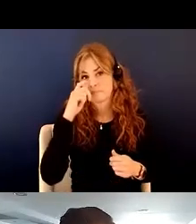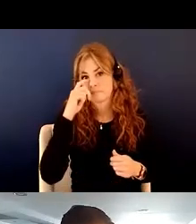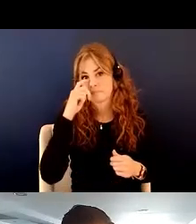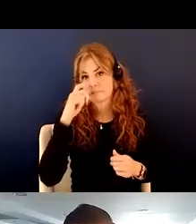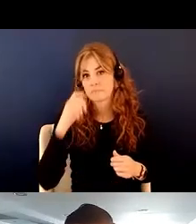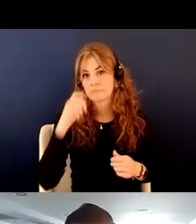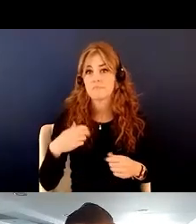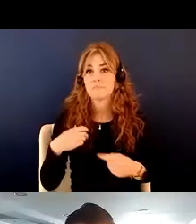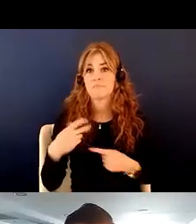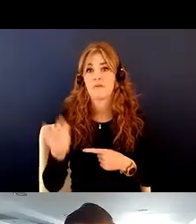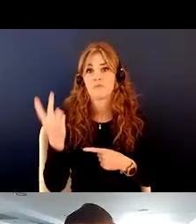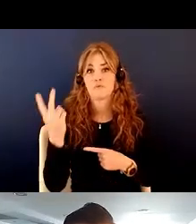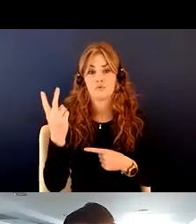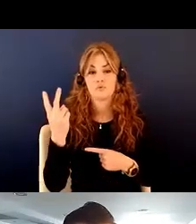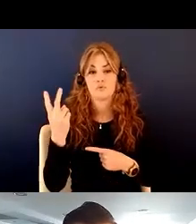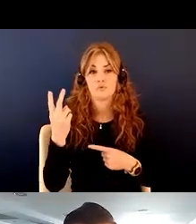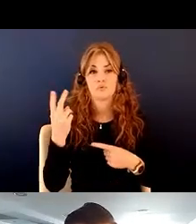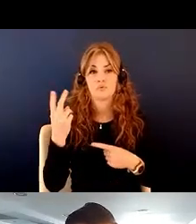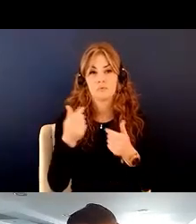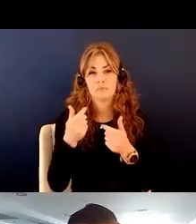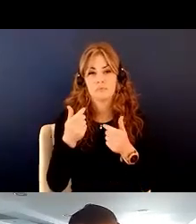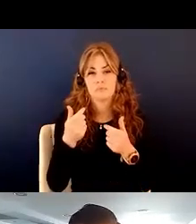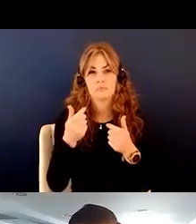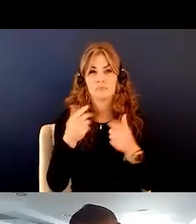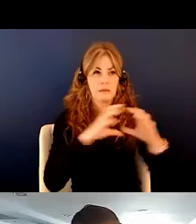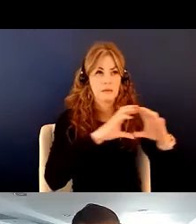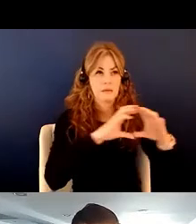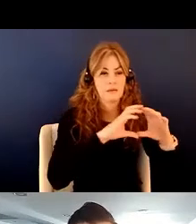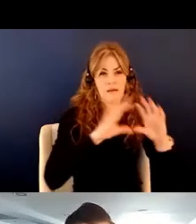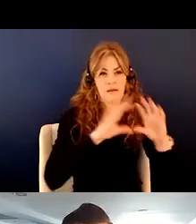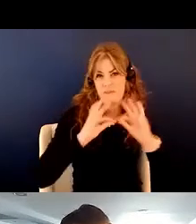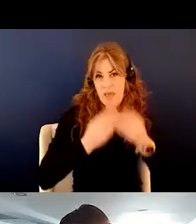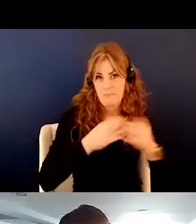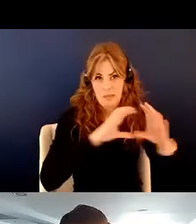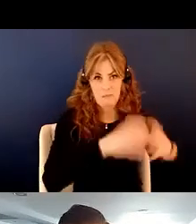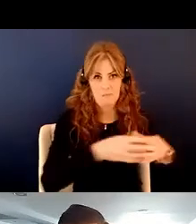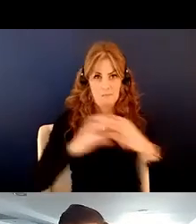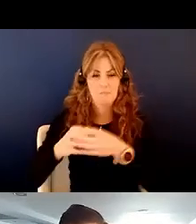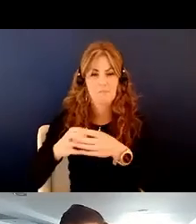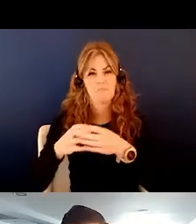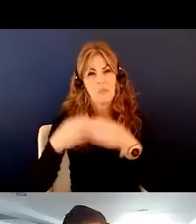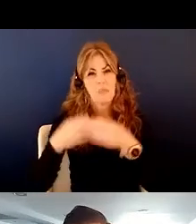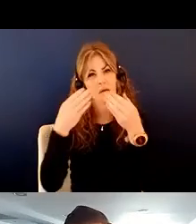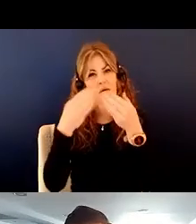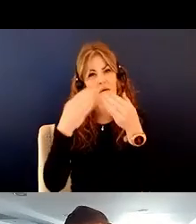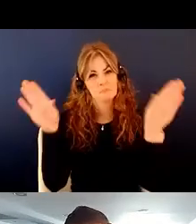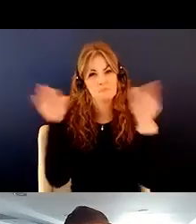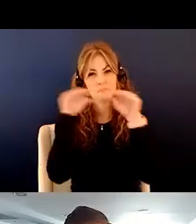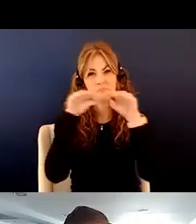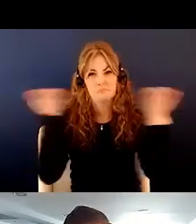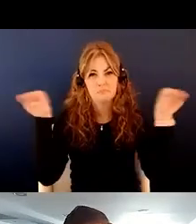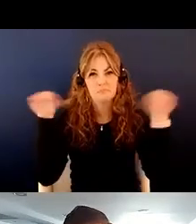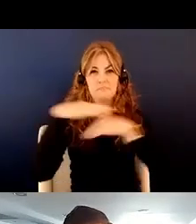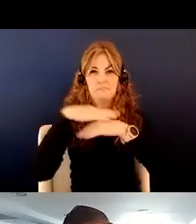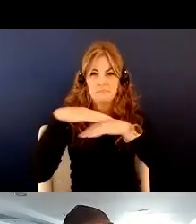there are two big kind of families that I'm going to focus on, again, at kind of a high level. And